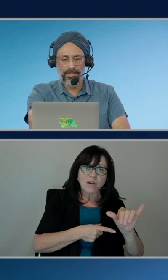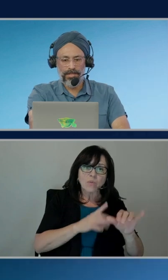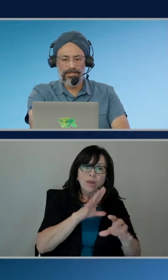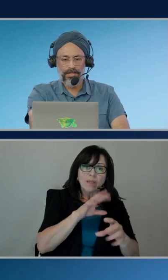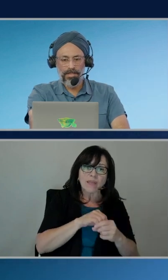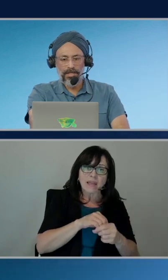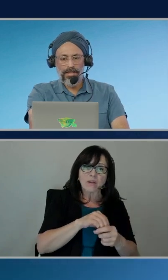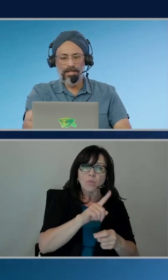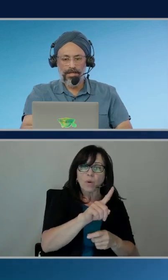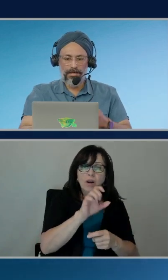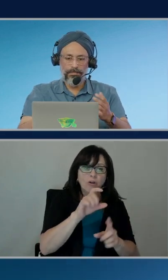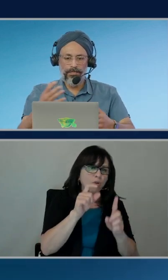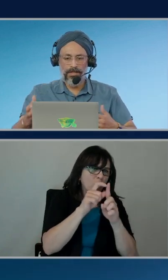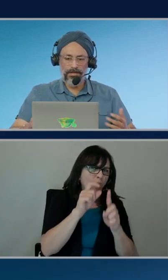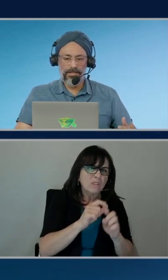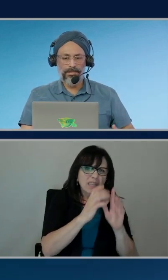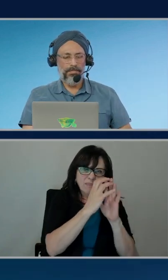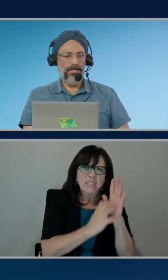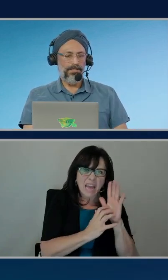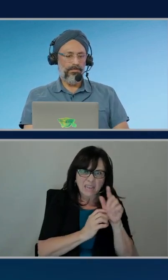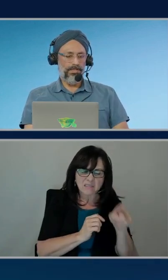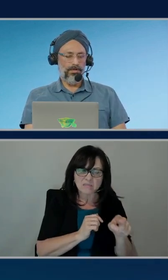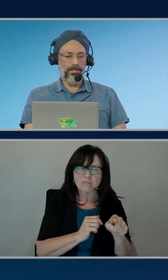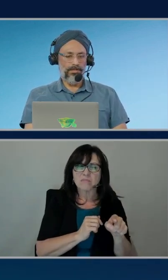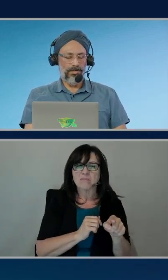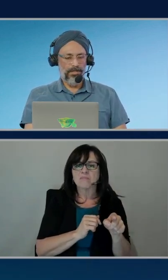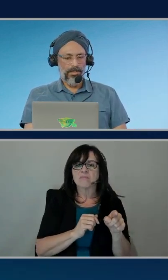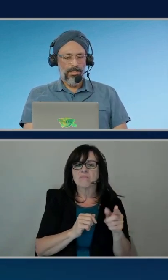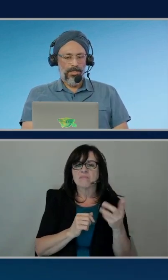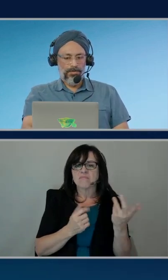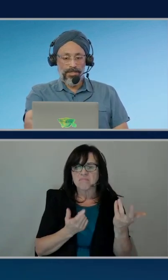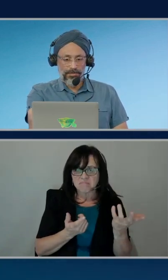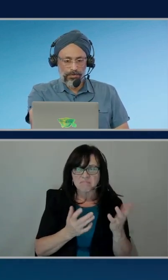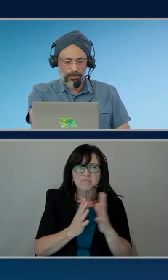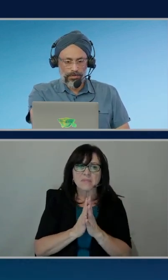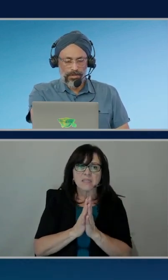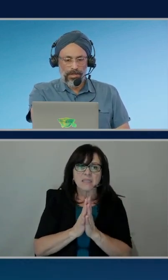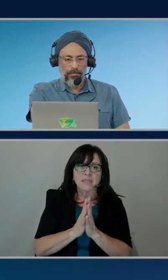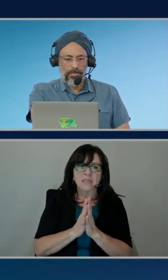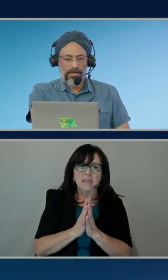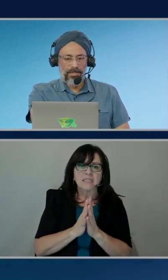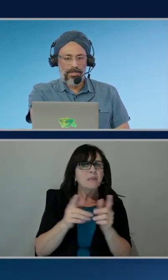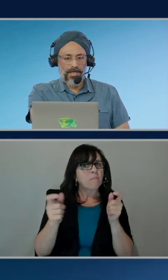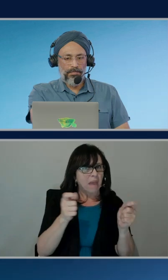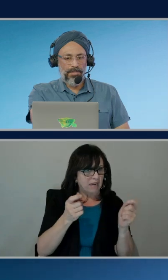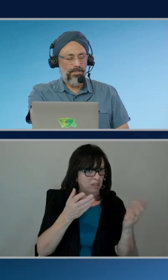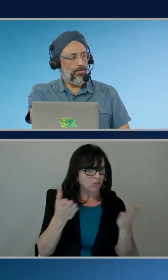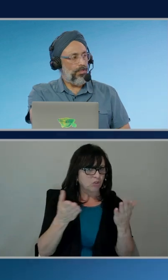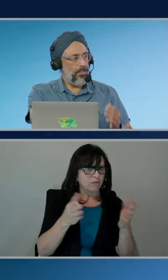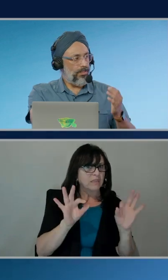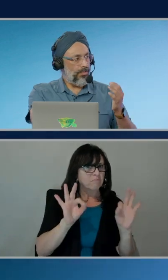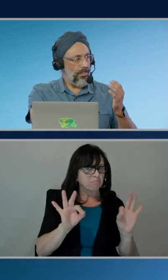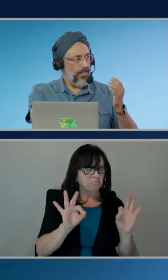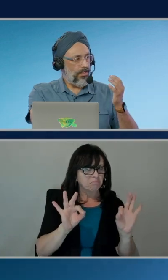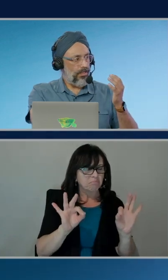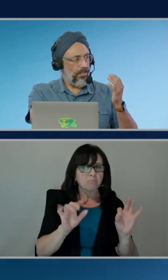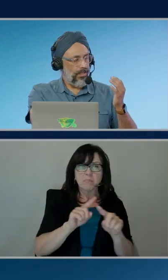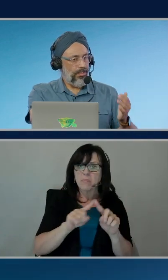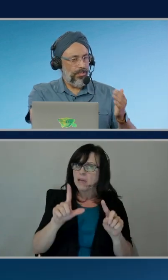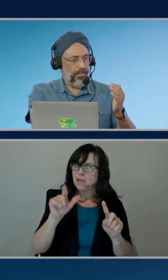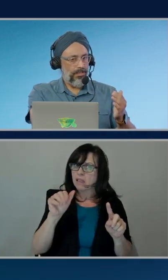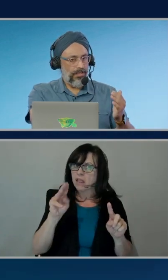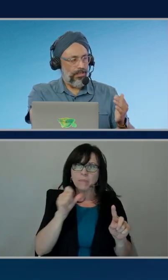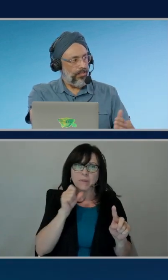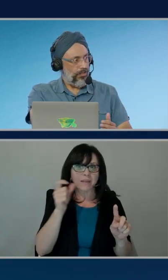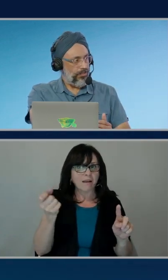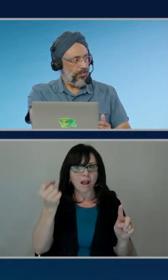sort of a text. It's a managed service and all that, right? So that's good. But Llama does not understand